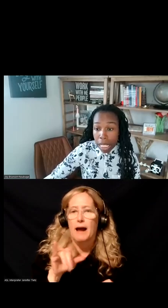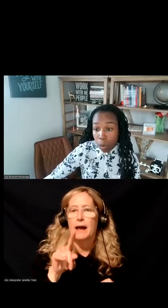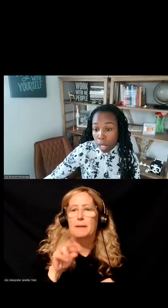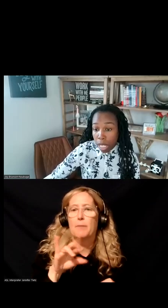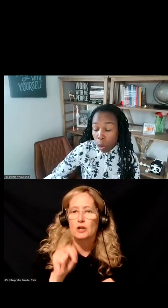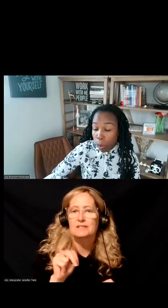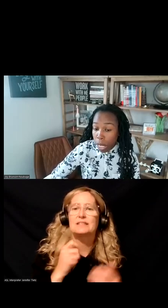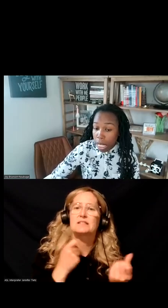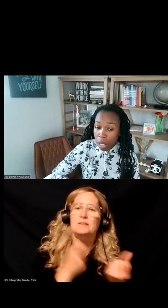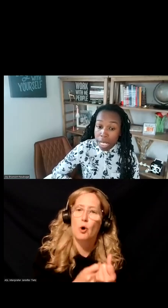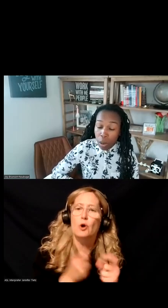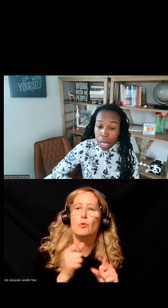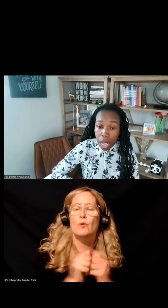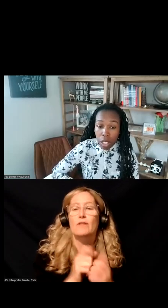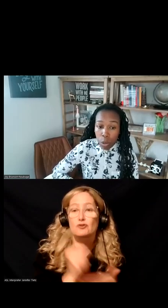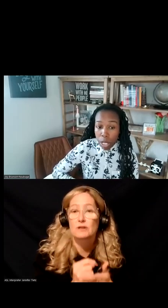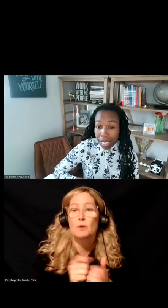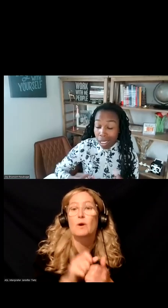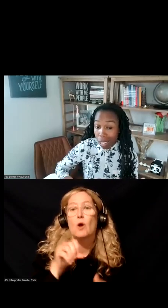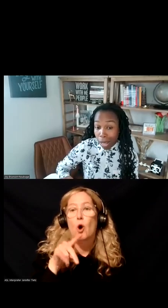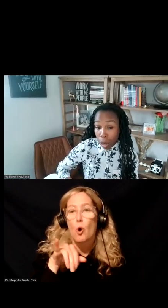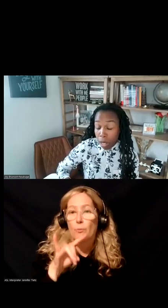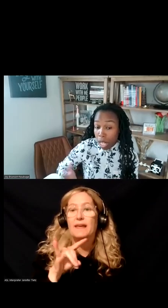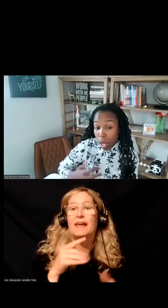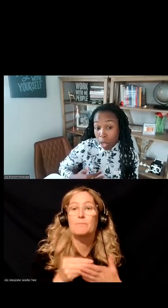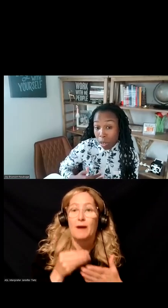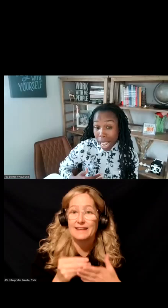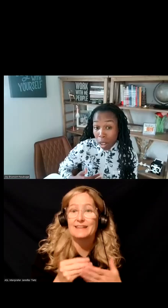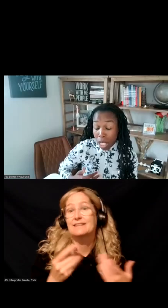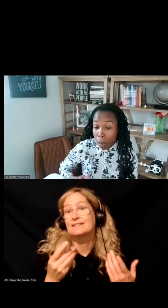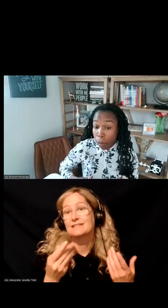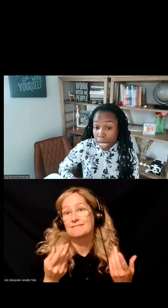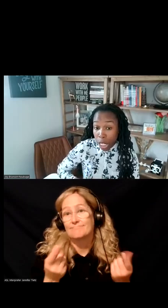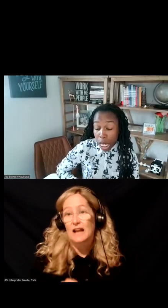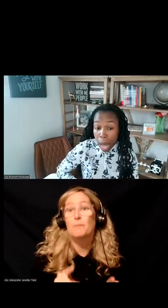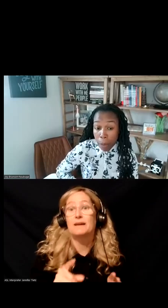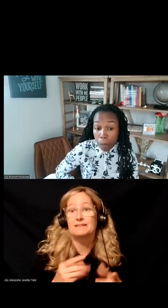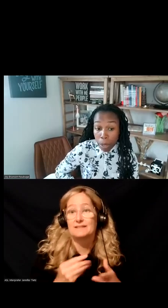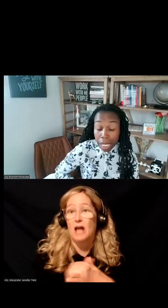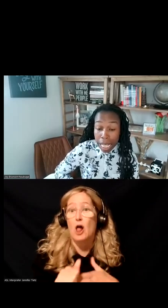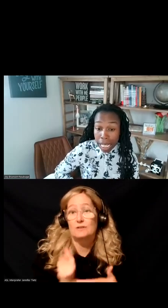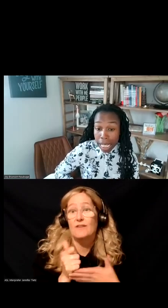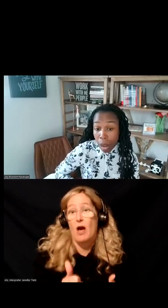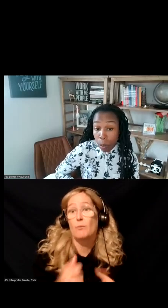treatment as well as the opioid settlement dollars, which has also helped. So now the bridge clinic that